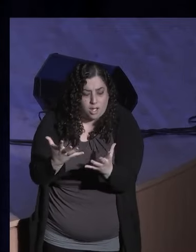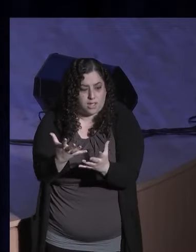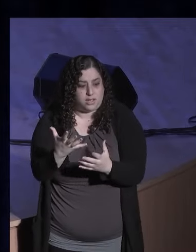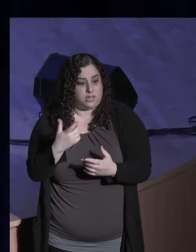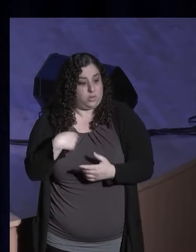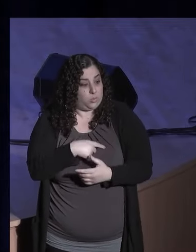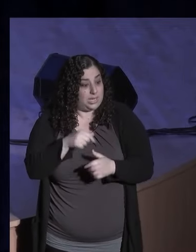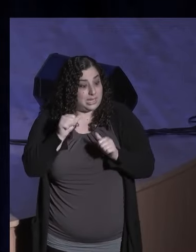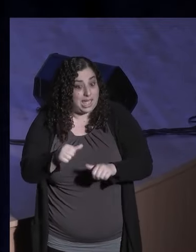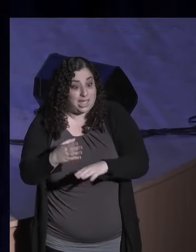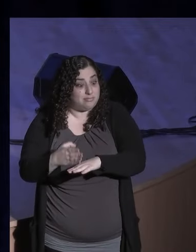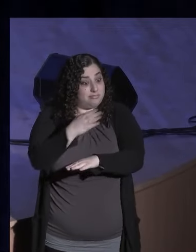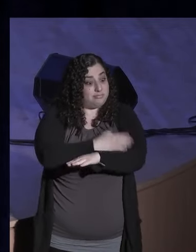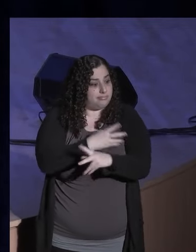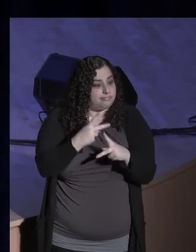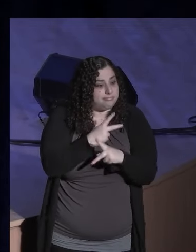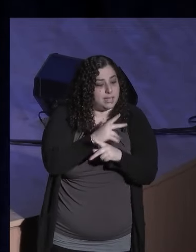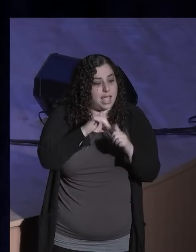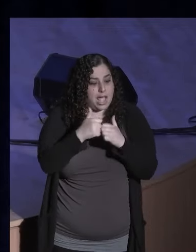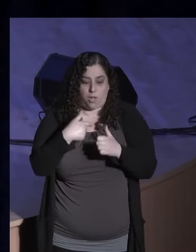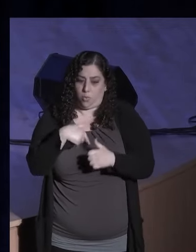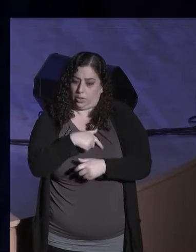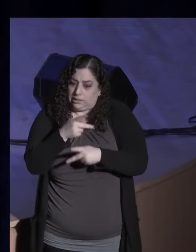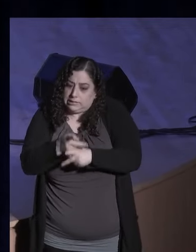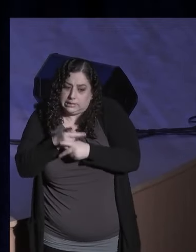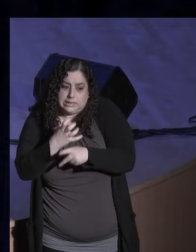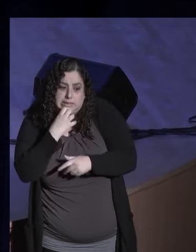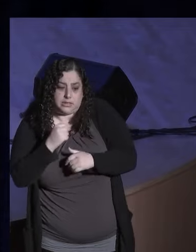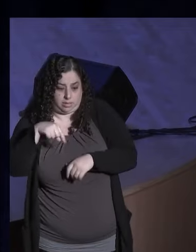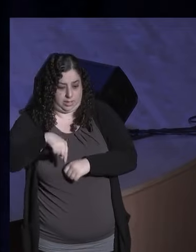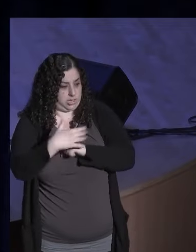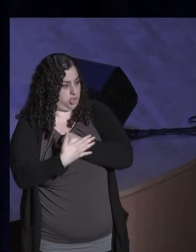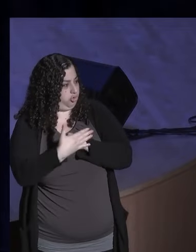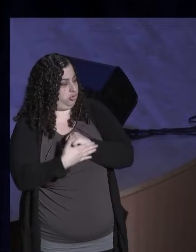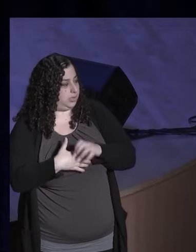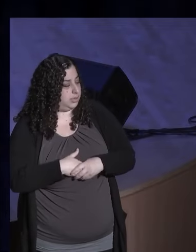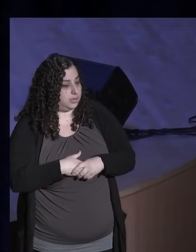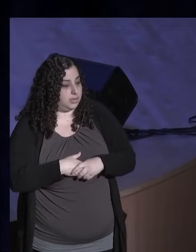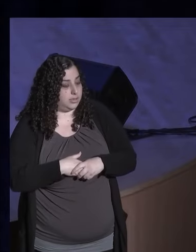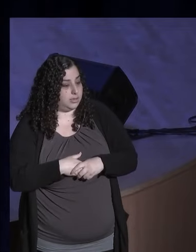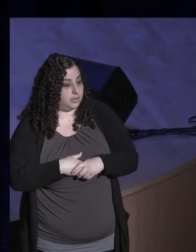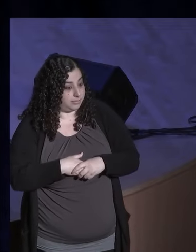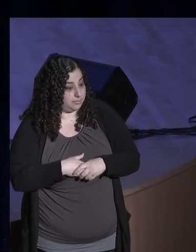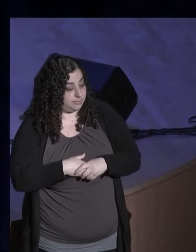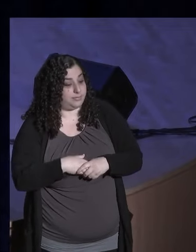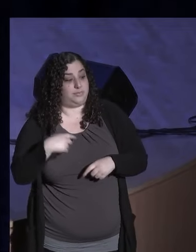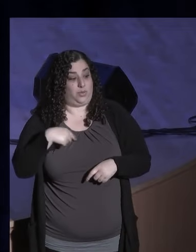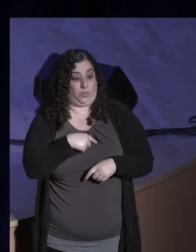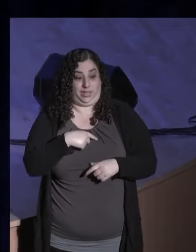climate change. So, as a co-sponsor of the Folklife Festival, the National Park Service is participating in this year's festival